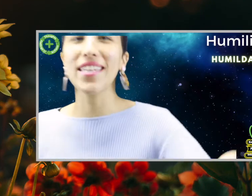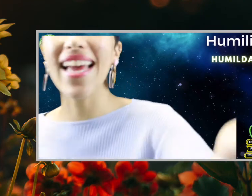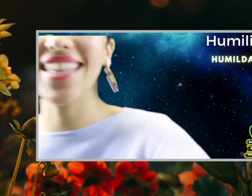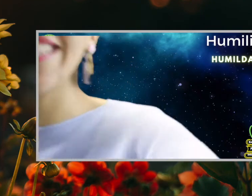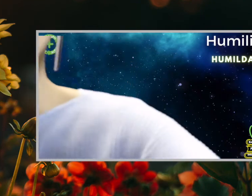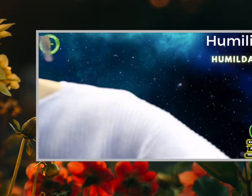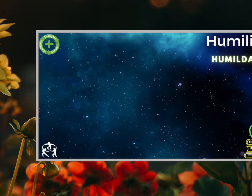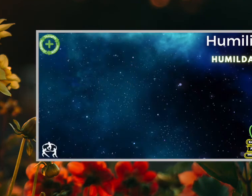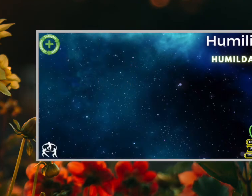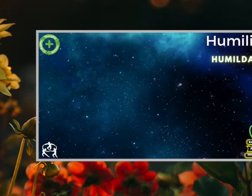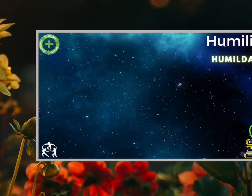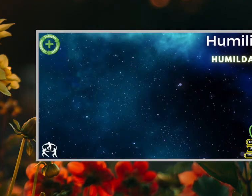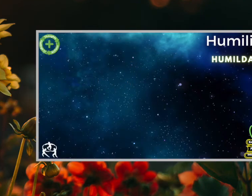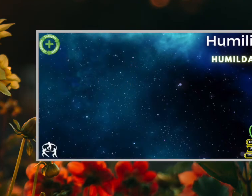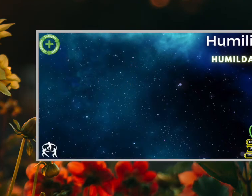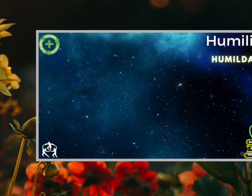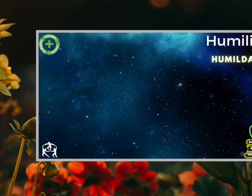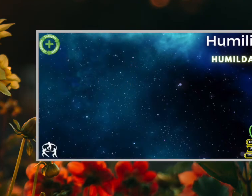Okay, see ya.